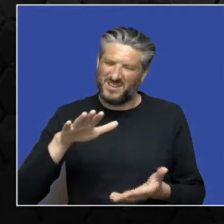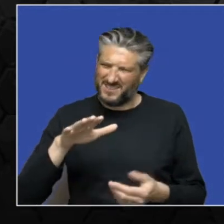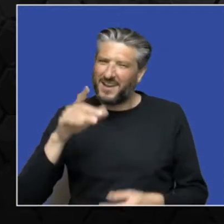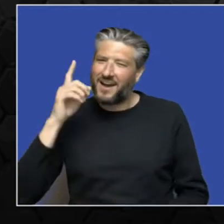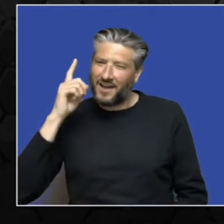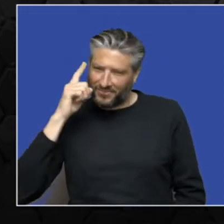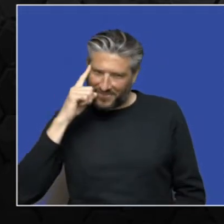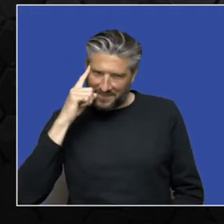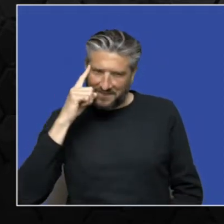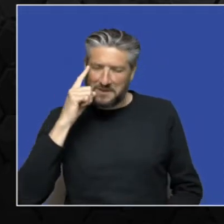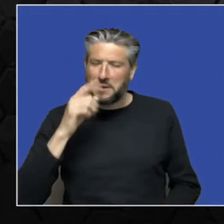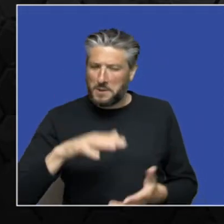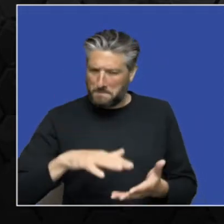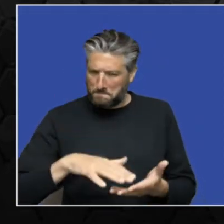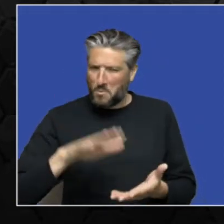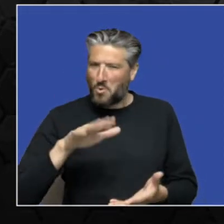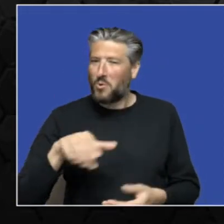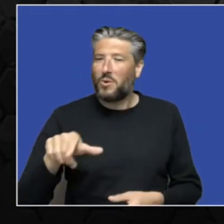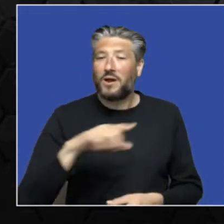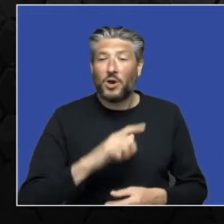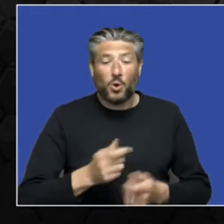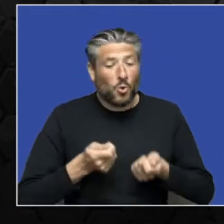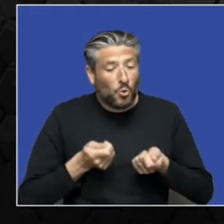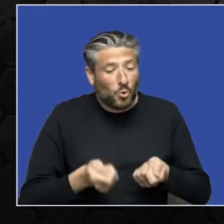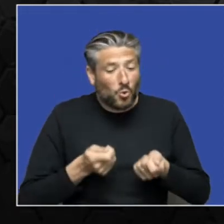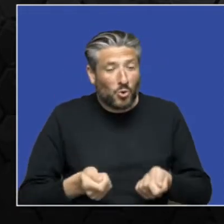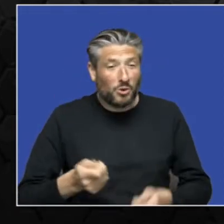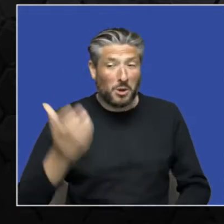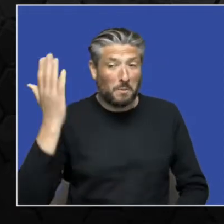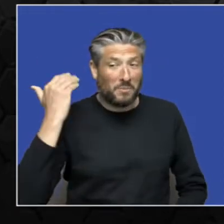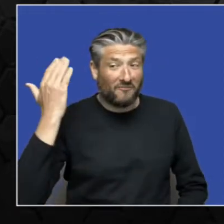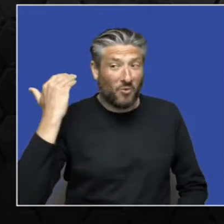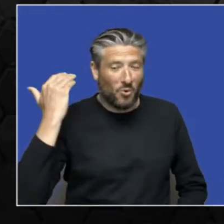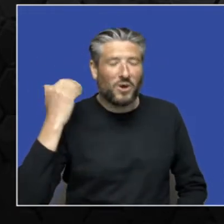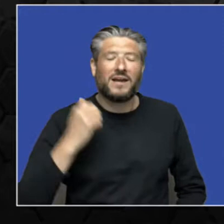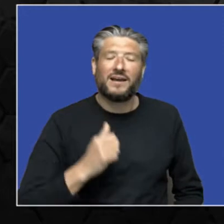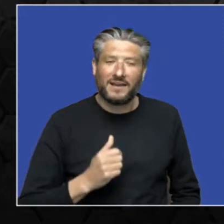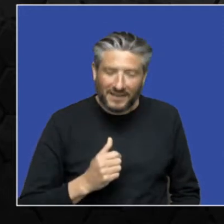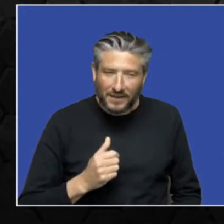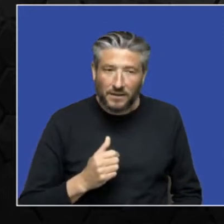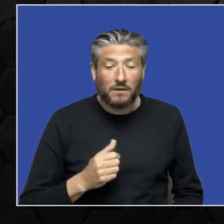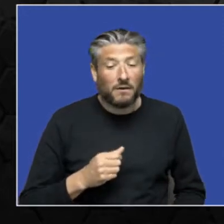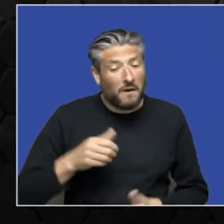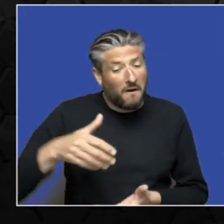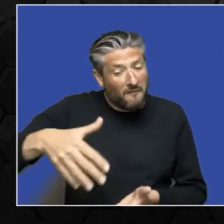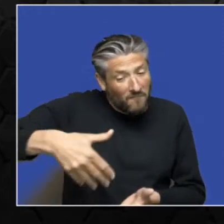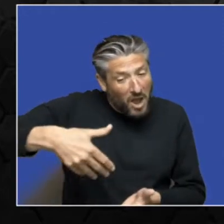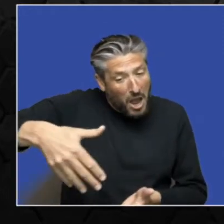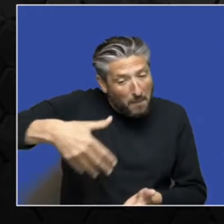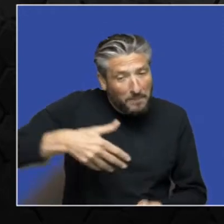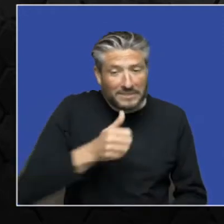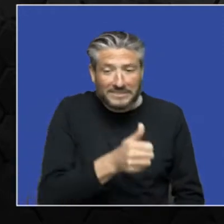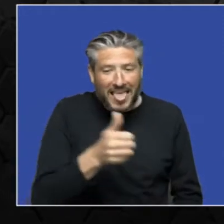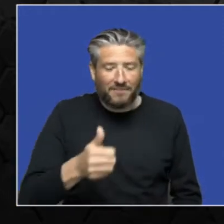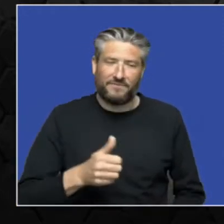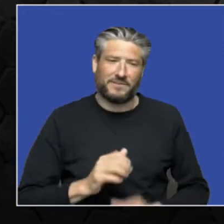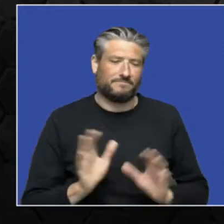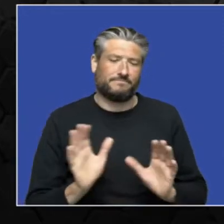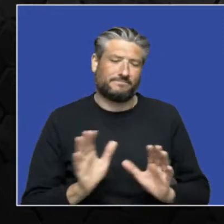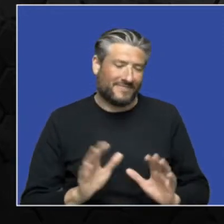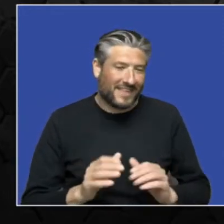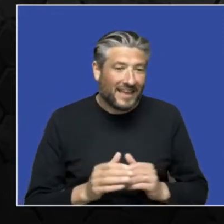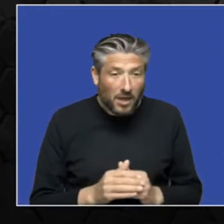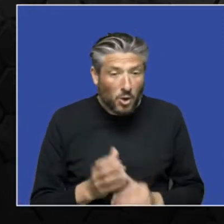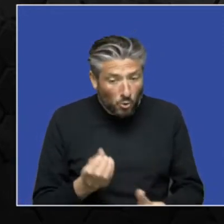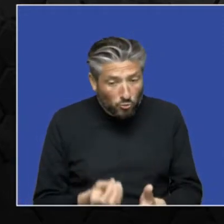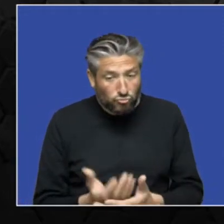have cooked before aren't necessarily farmer and have grown their own food. And regarding the second pack of question, which